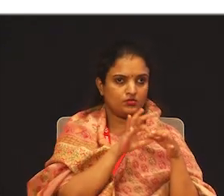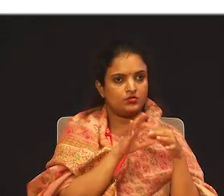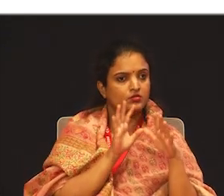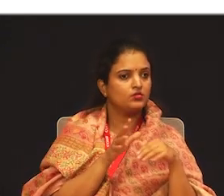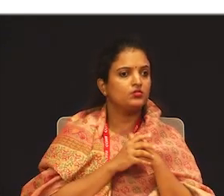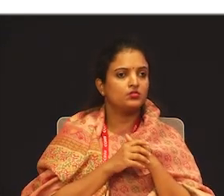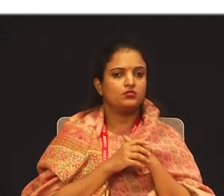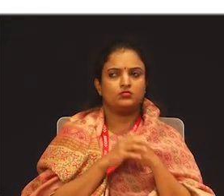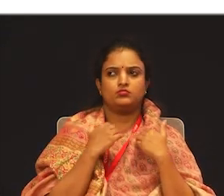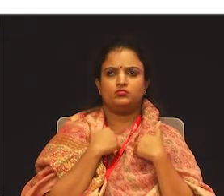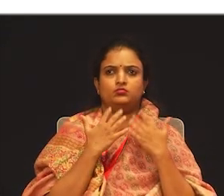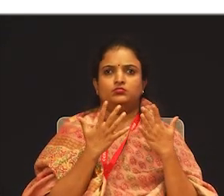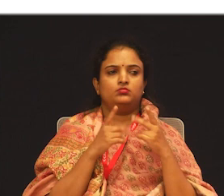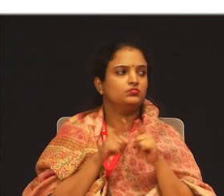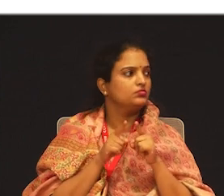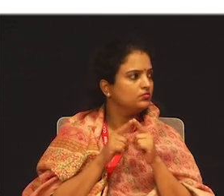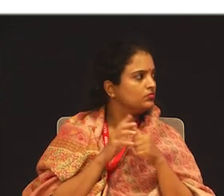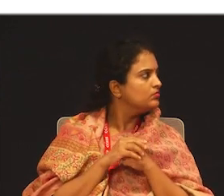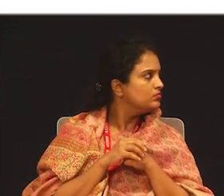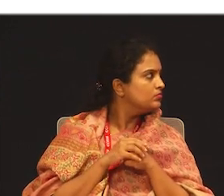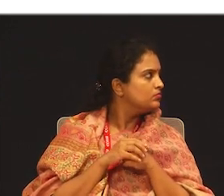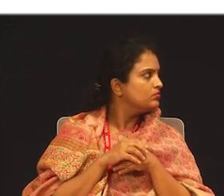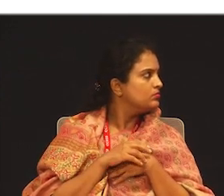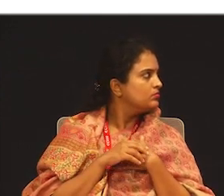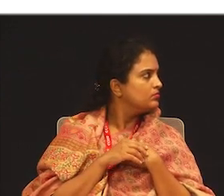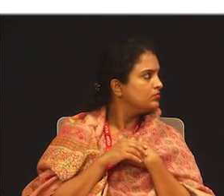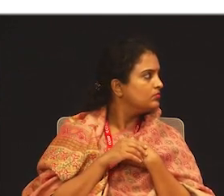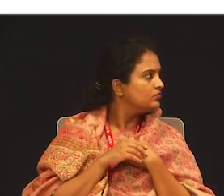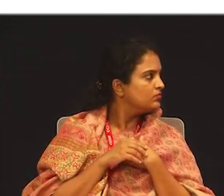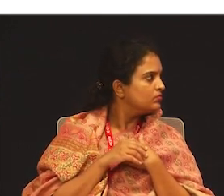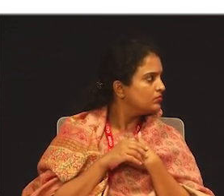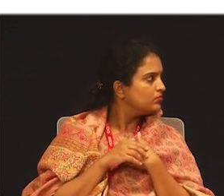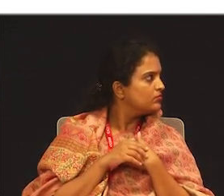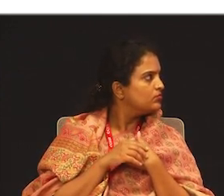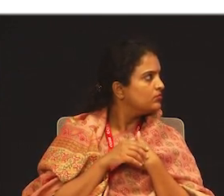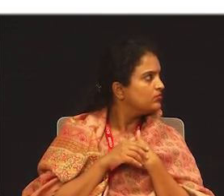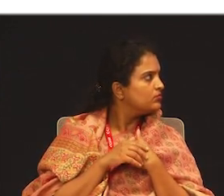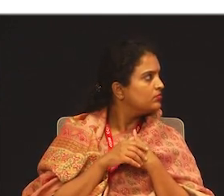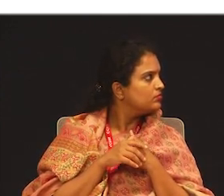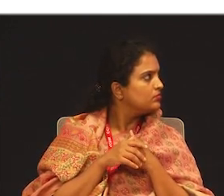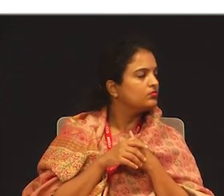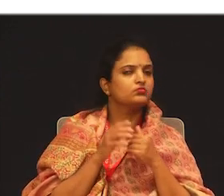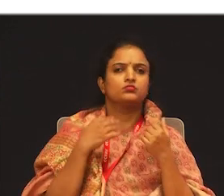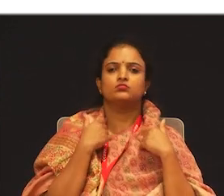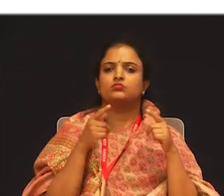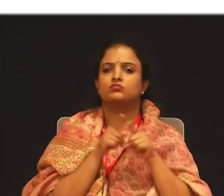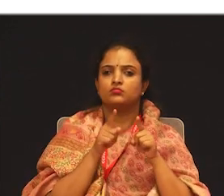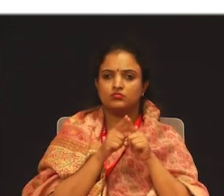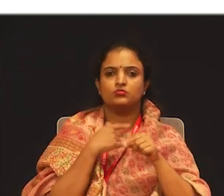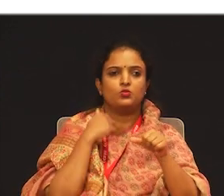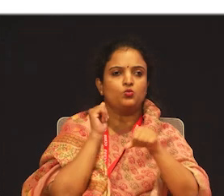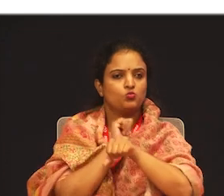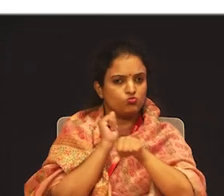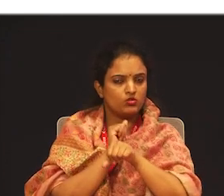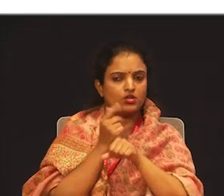said, we don't accept it. So we sat down we prepared, reworked on